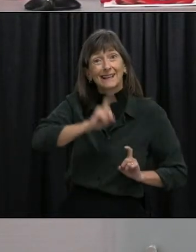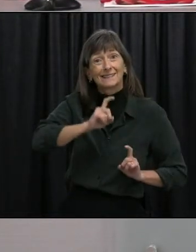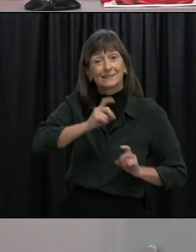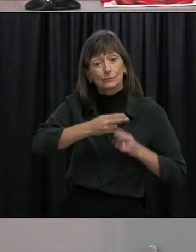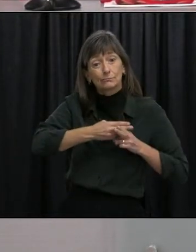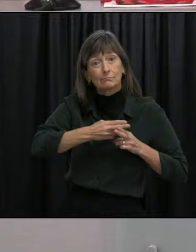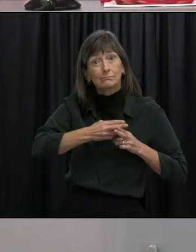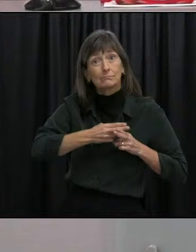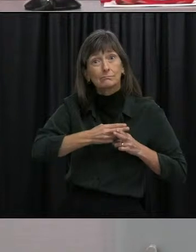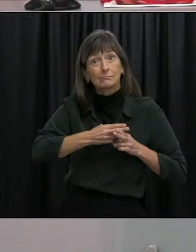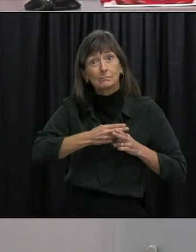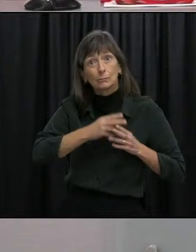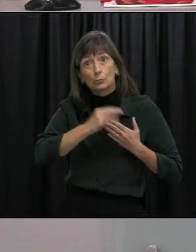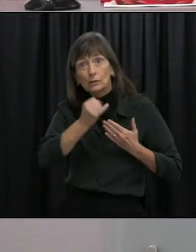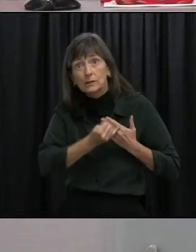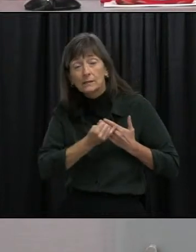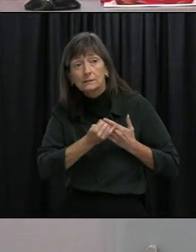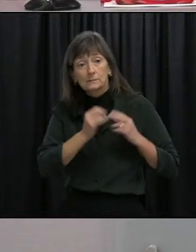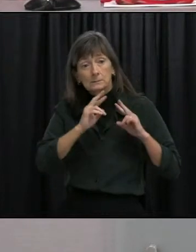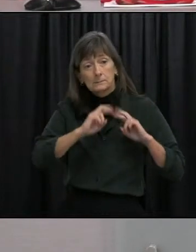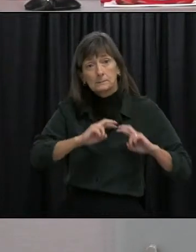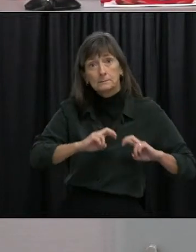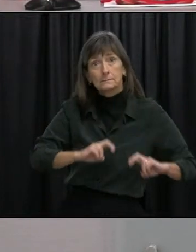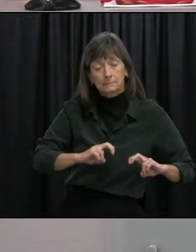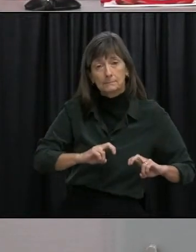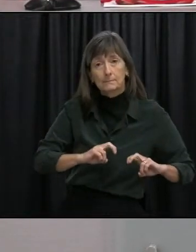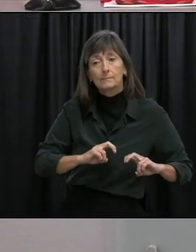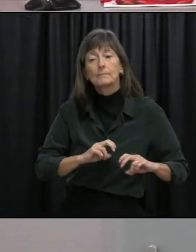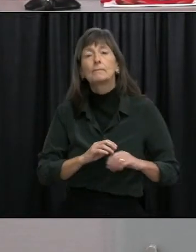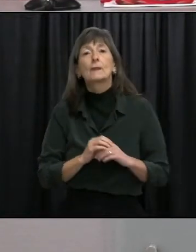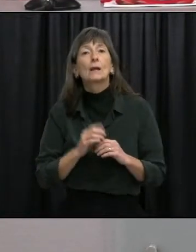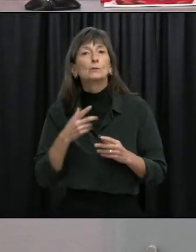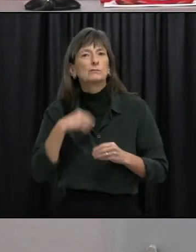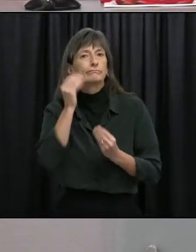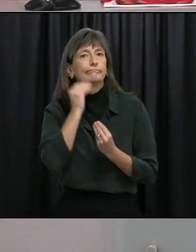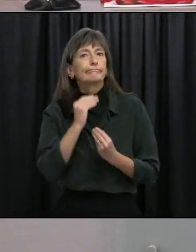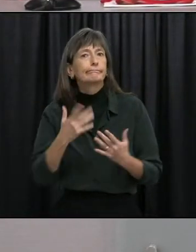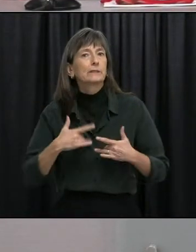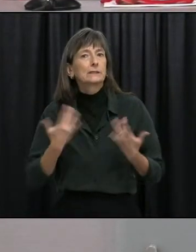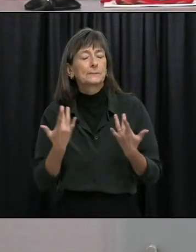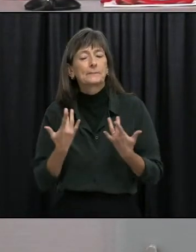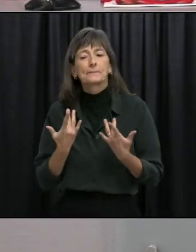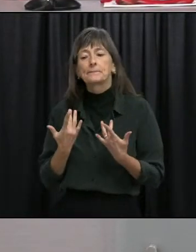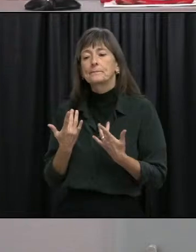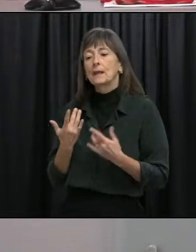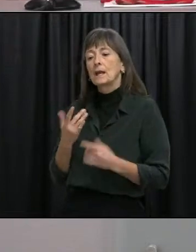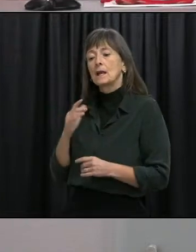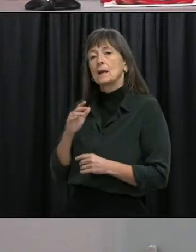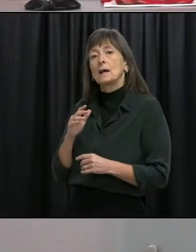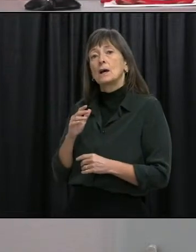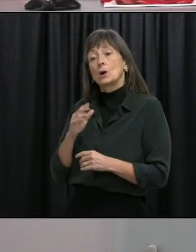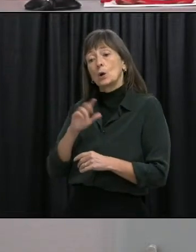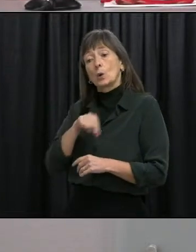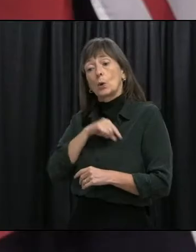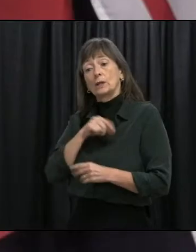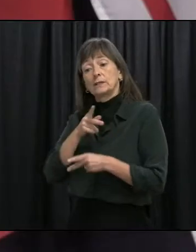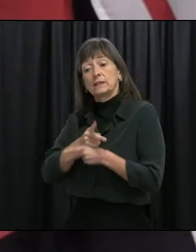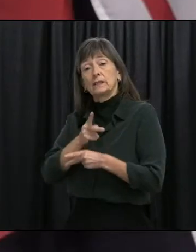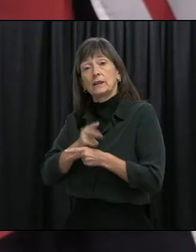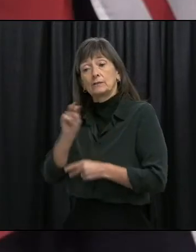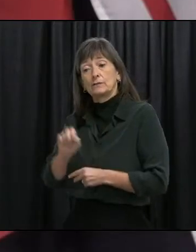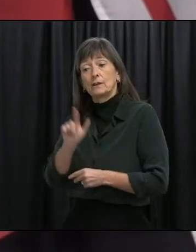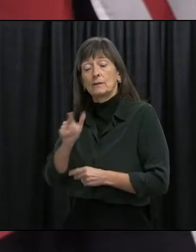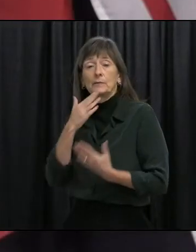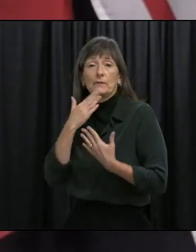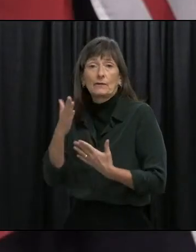ago. I'd like to thank Quality of Care Newfoundland and Labrador for undertaking the review. To remind people,